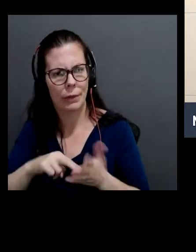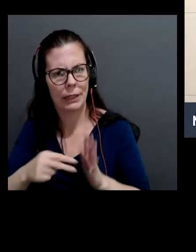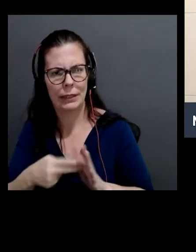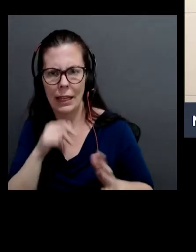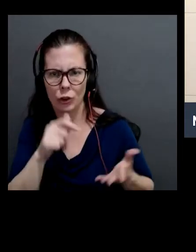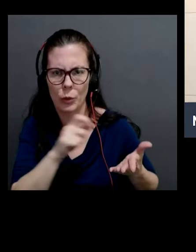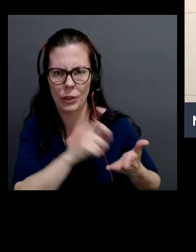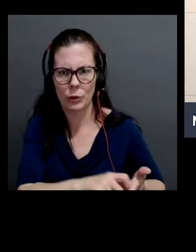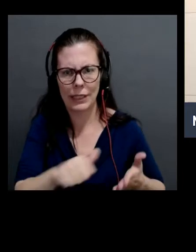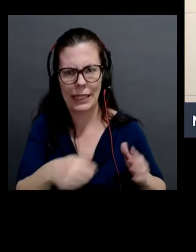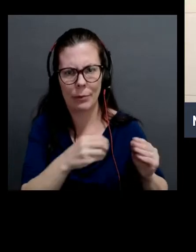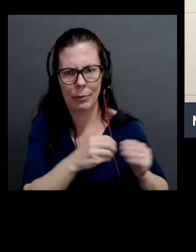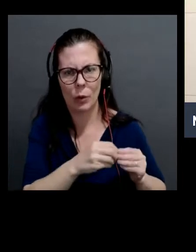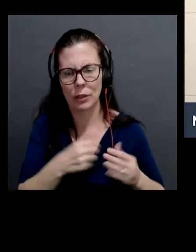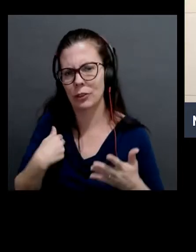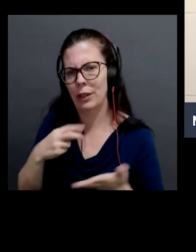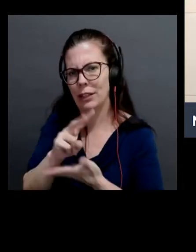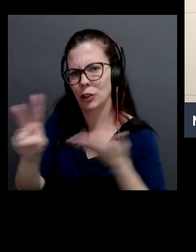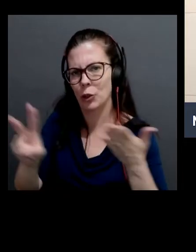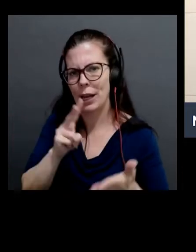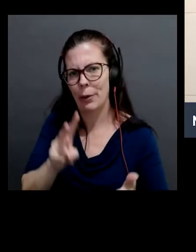virtual 2 hours study are buddy. now mine.